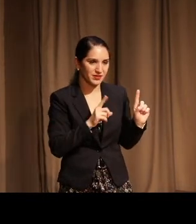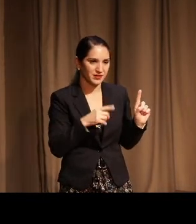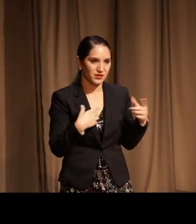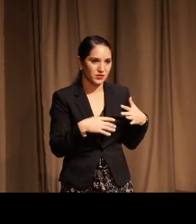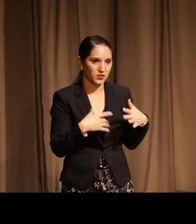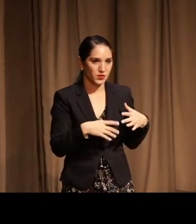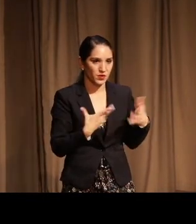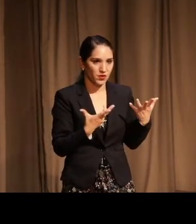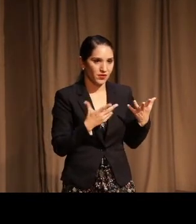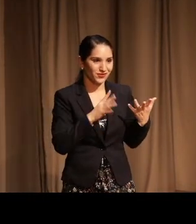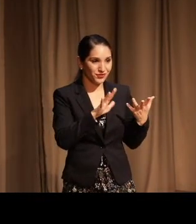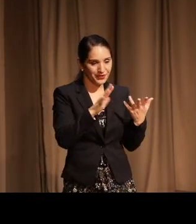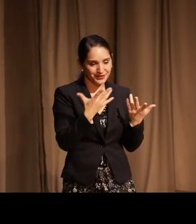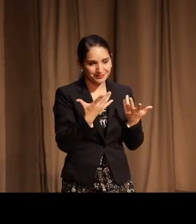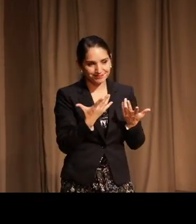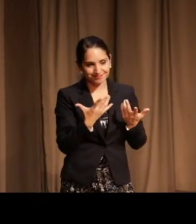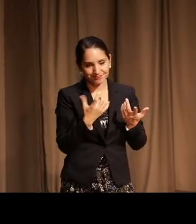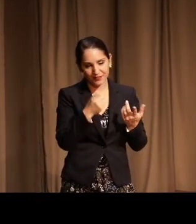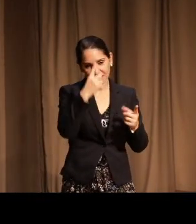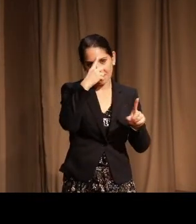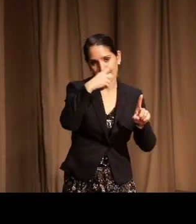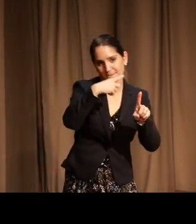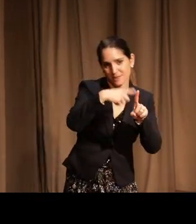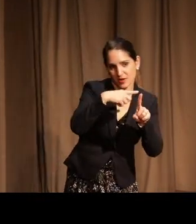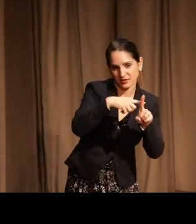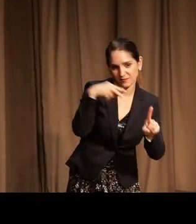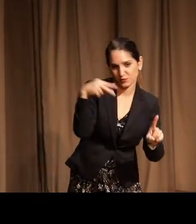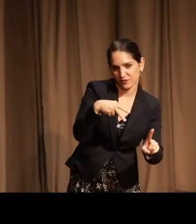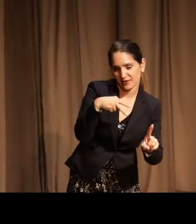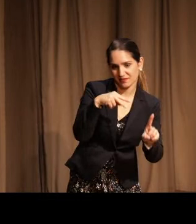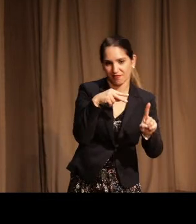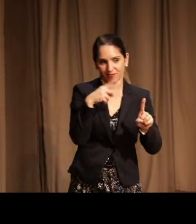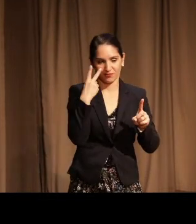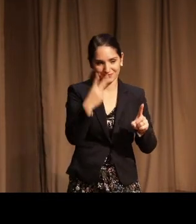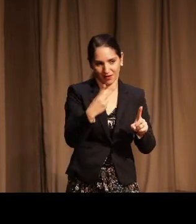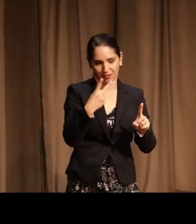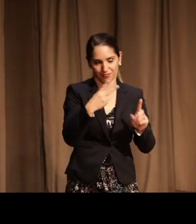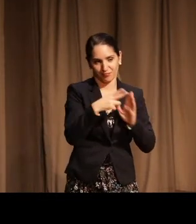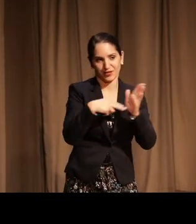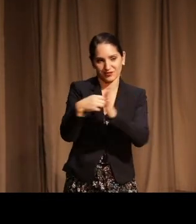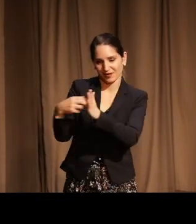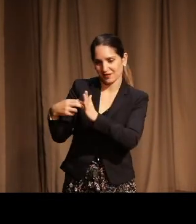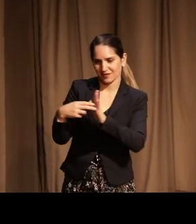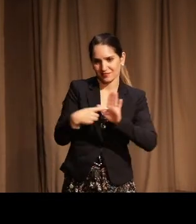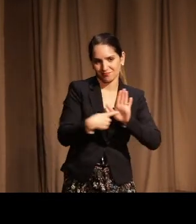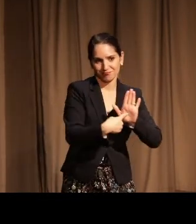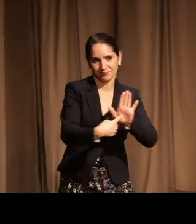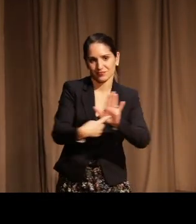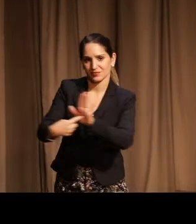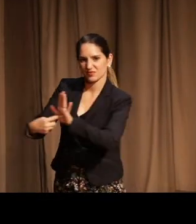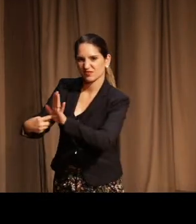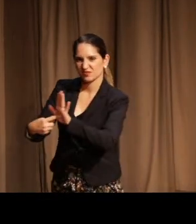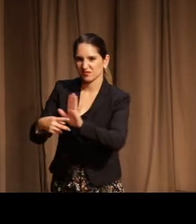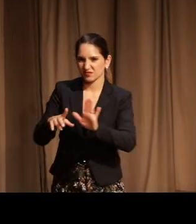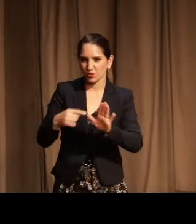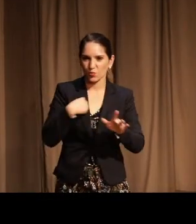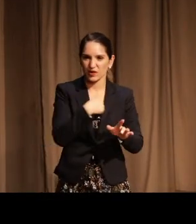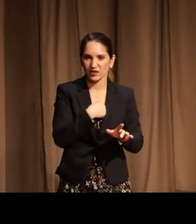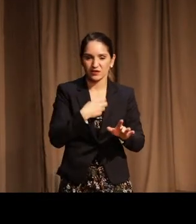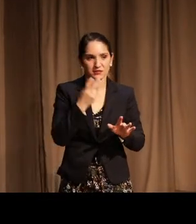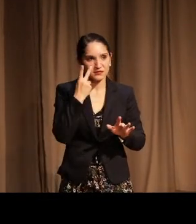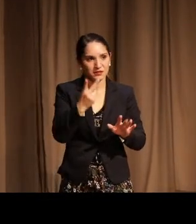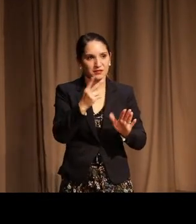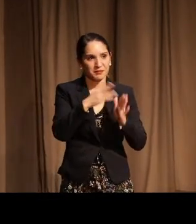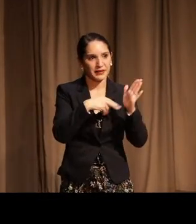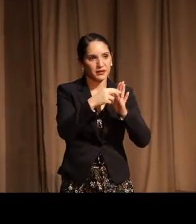positive lens. And that's, I think it brings us back to this idea of hope and